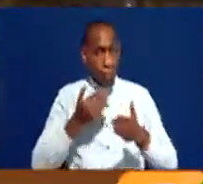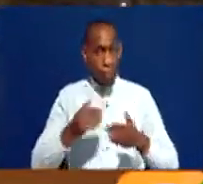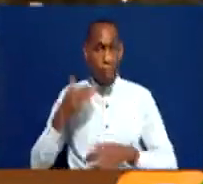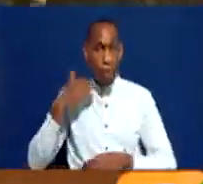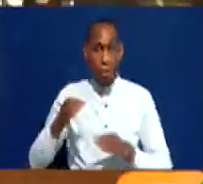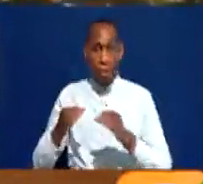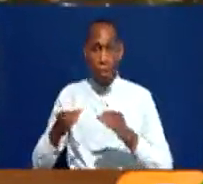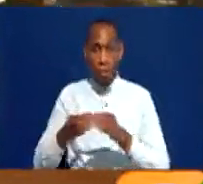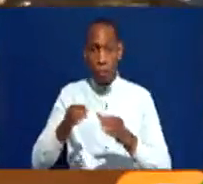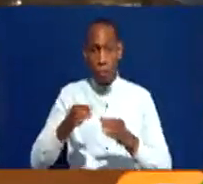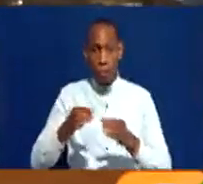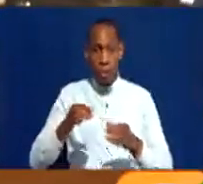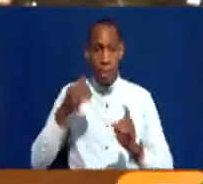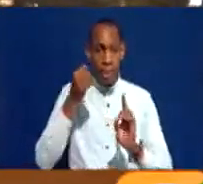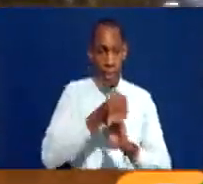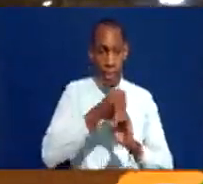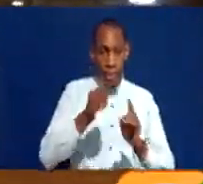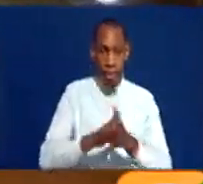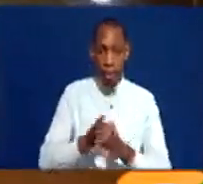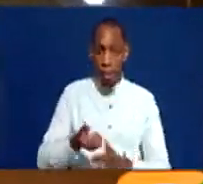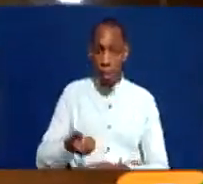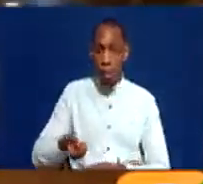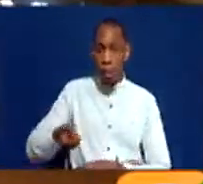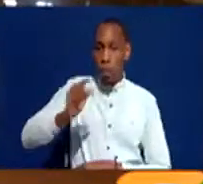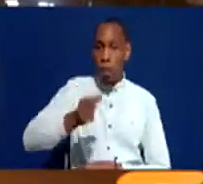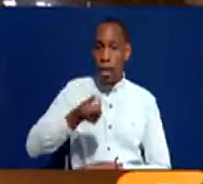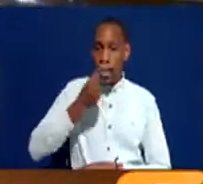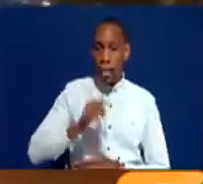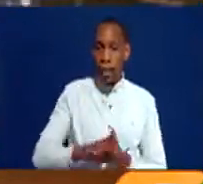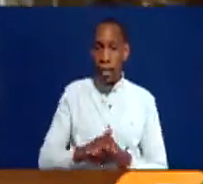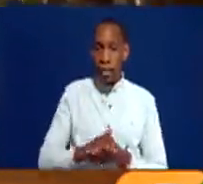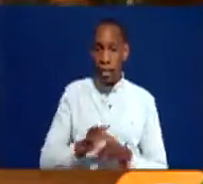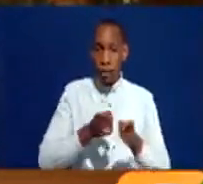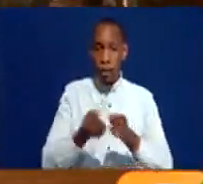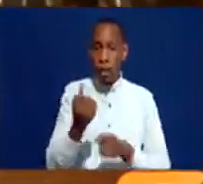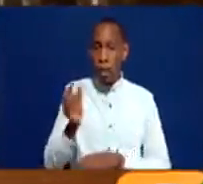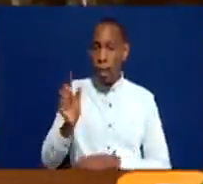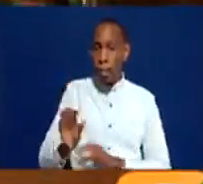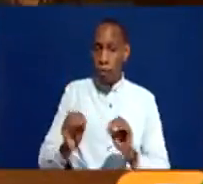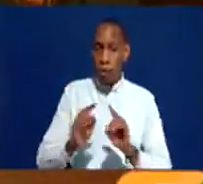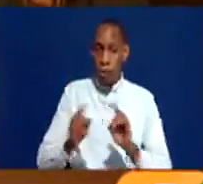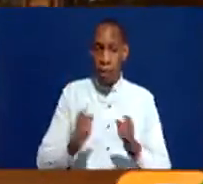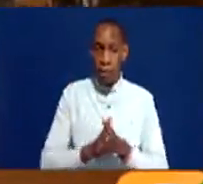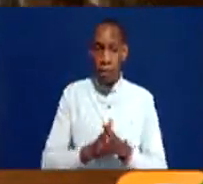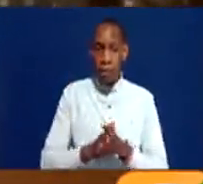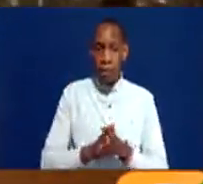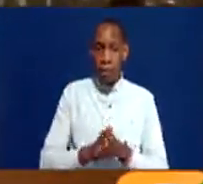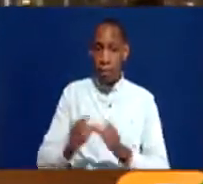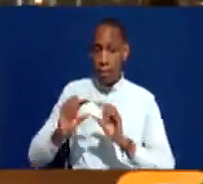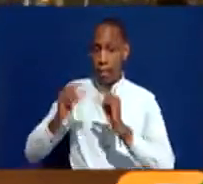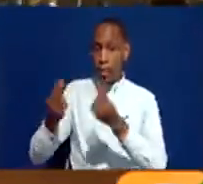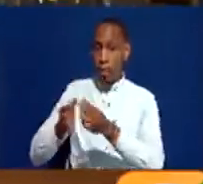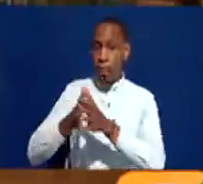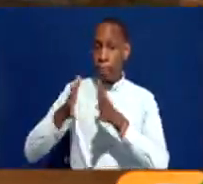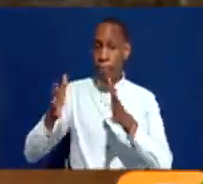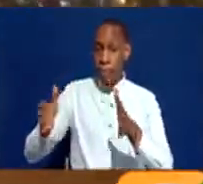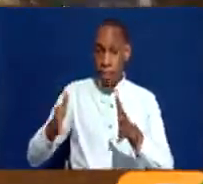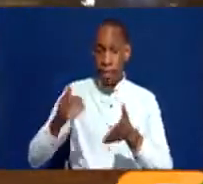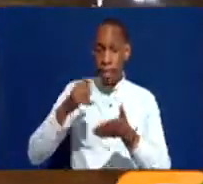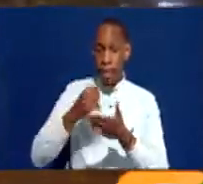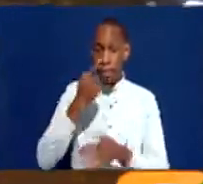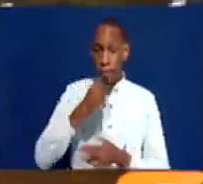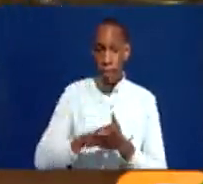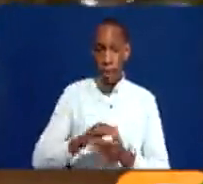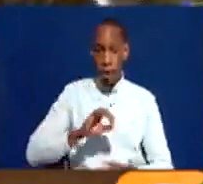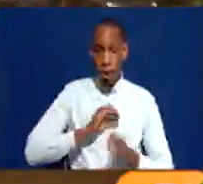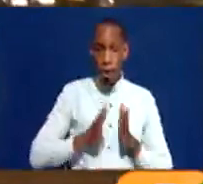gang strikes. The spiking business is not a one-man show, but an intricate syndicate that allegedly involves